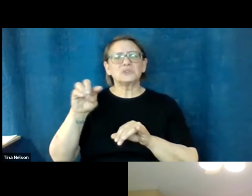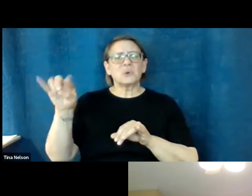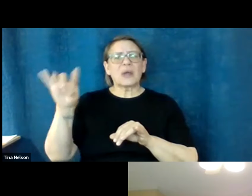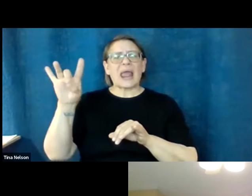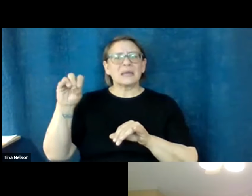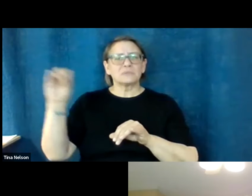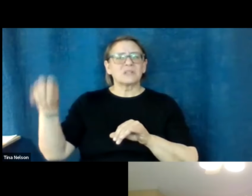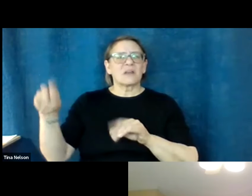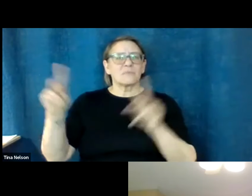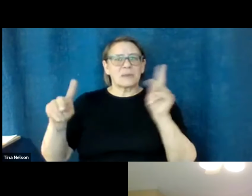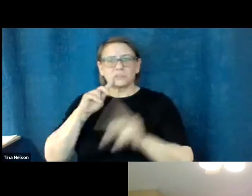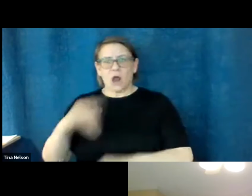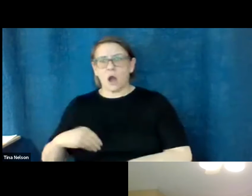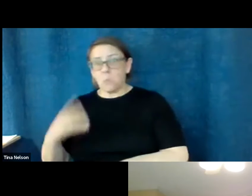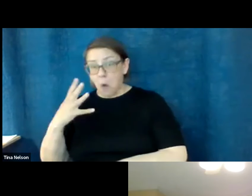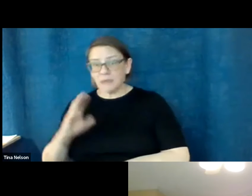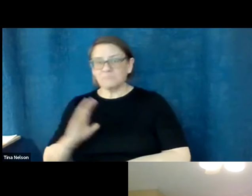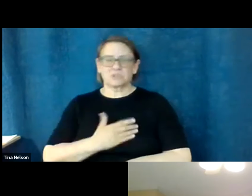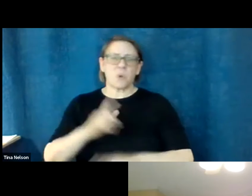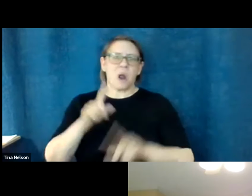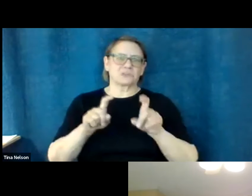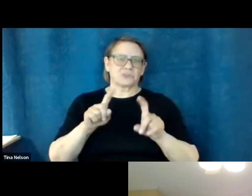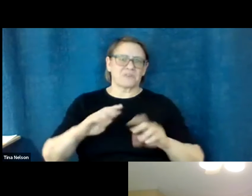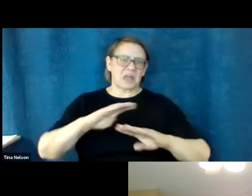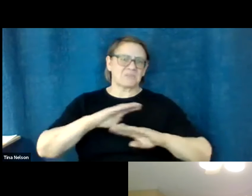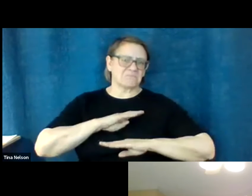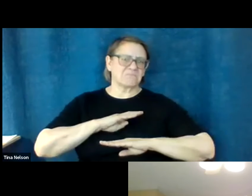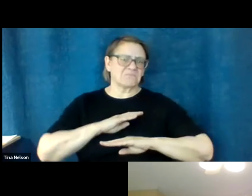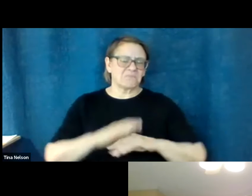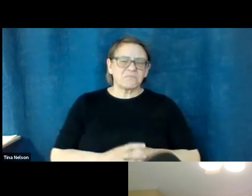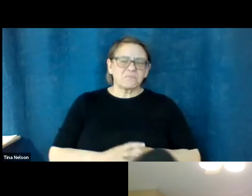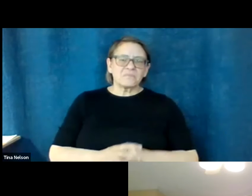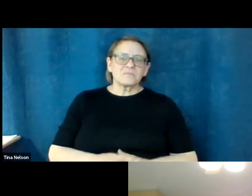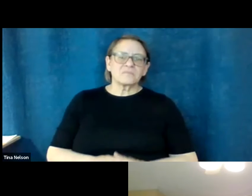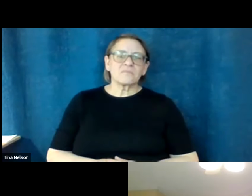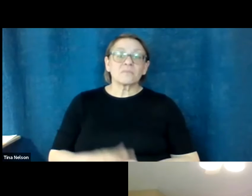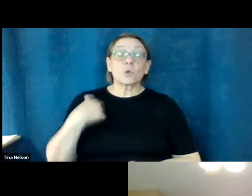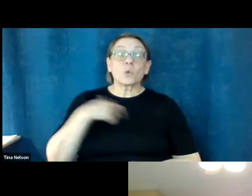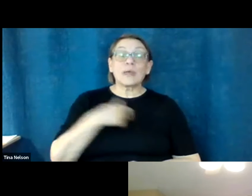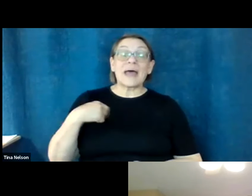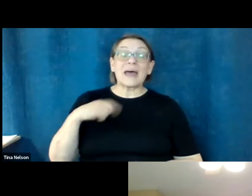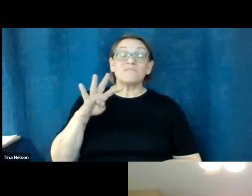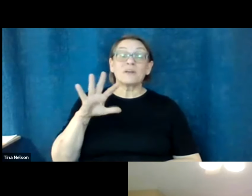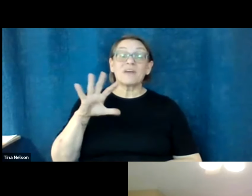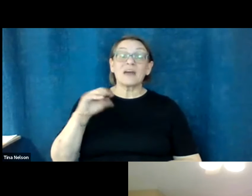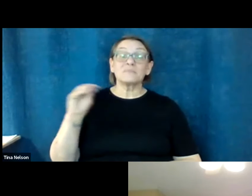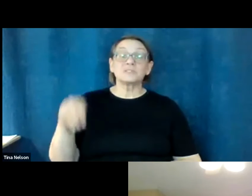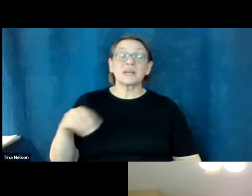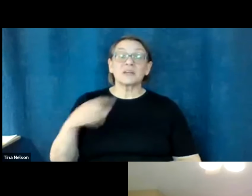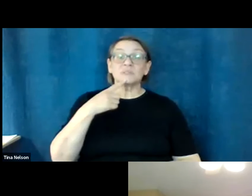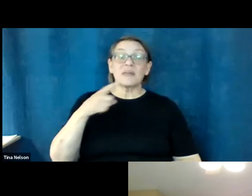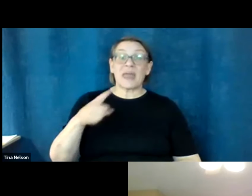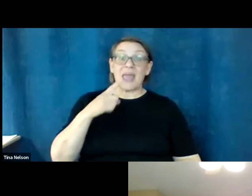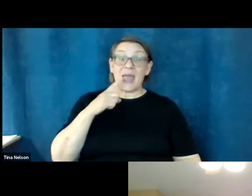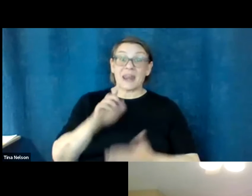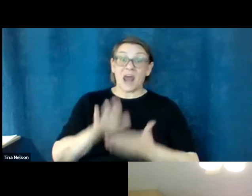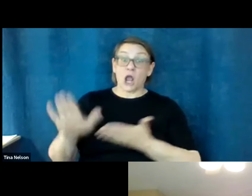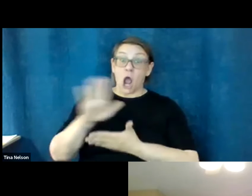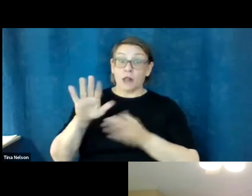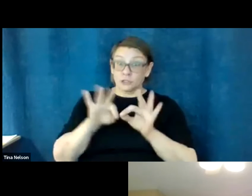white. So our survey falls in line with that. We had 45% who indicated they had a college degree.